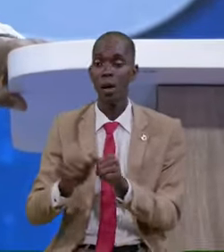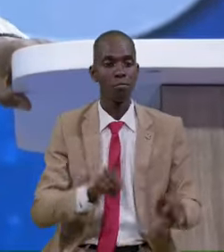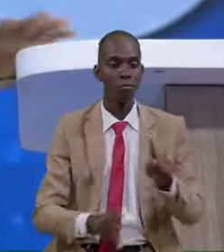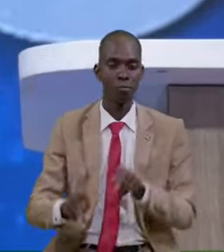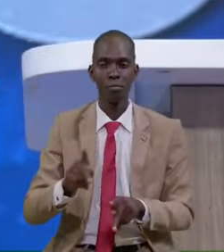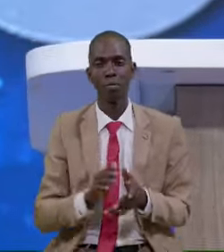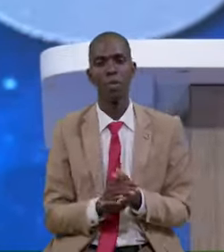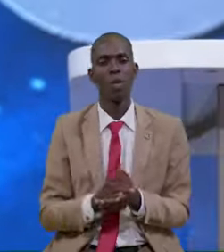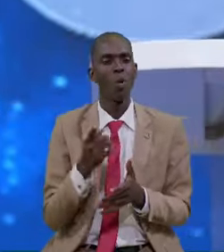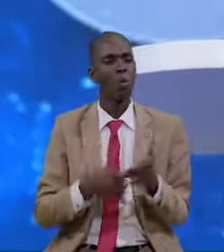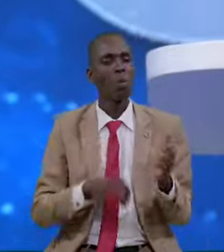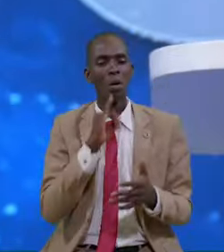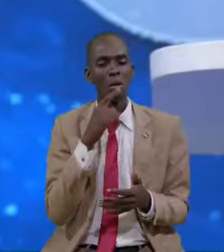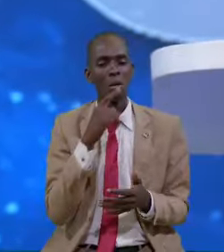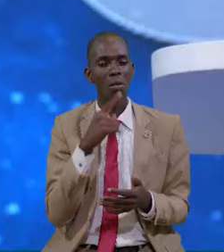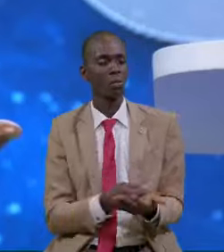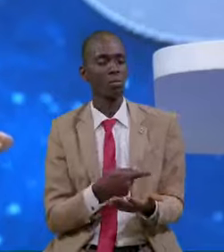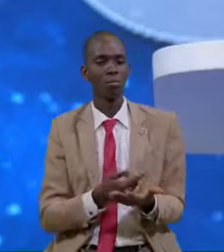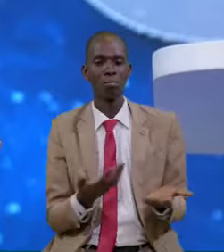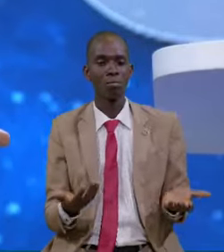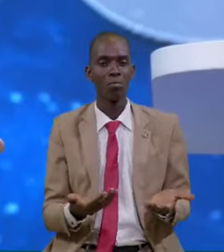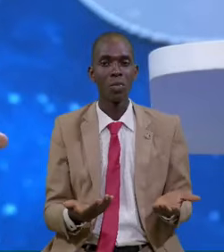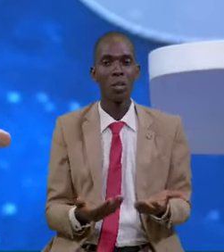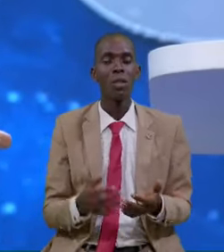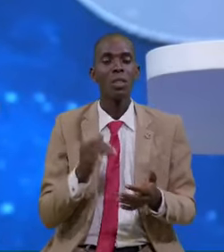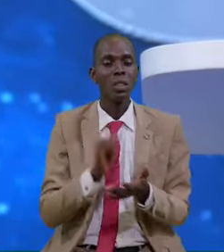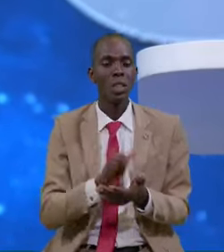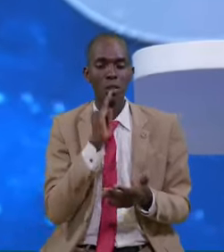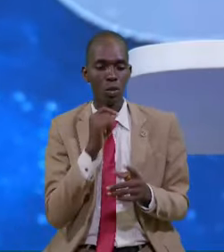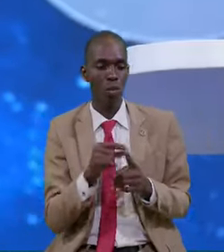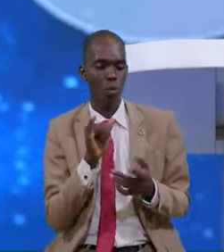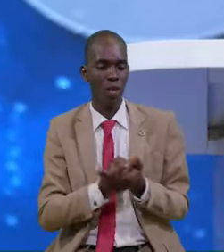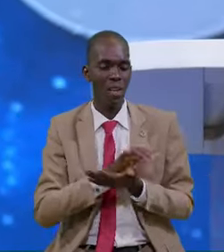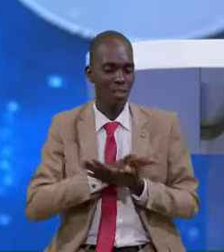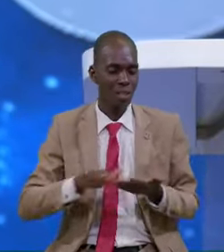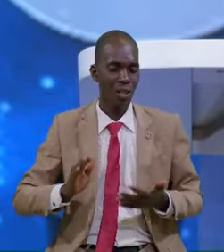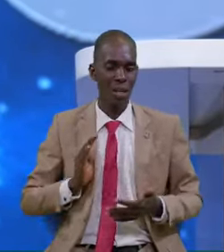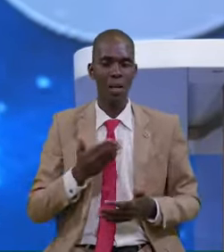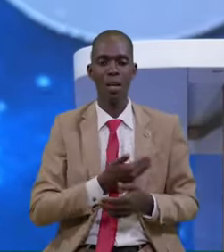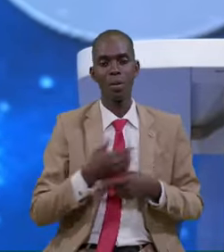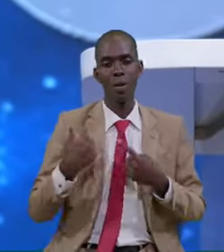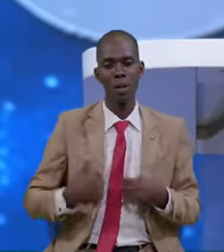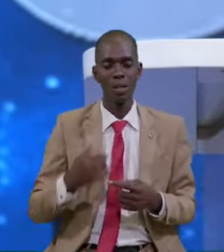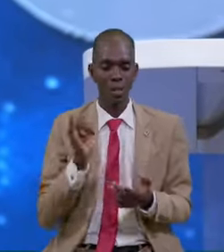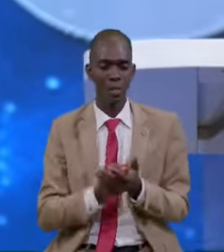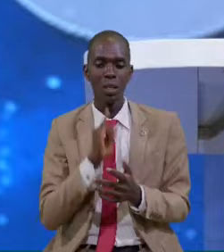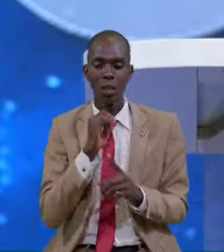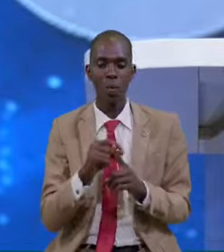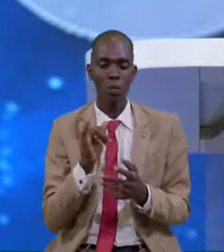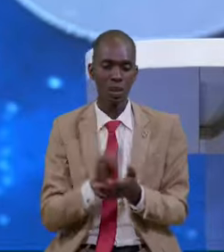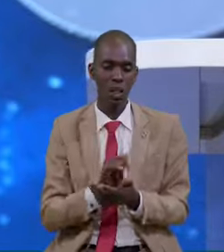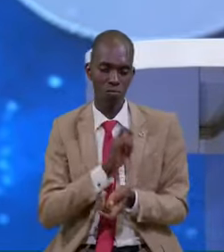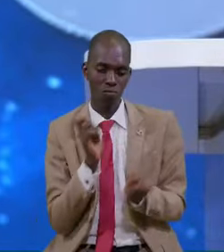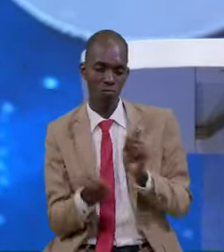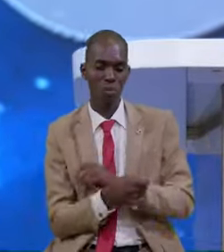the gospel? The what cleanses our heart, what transforms our mind, and what